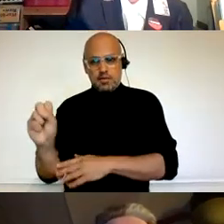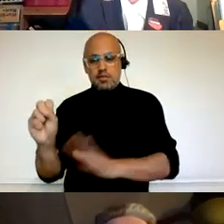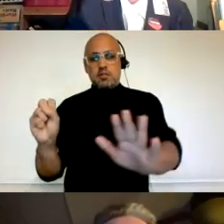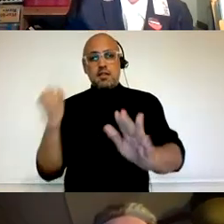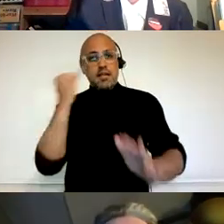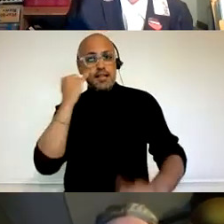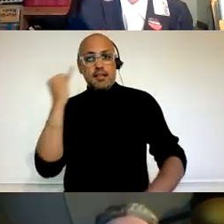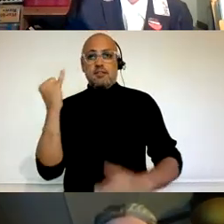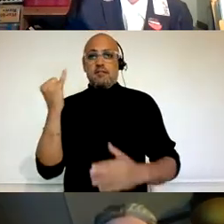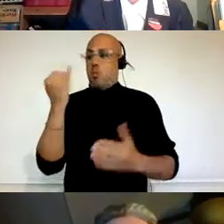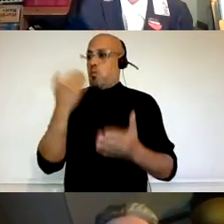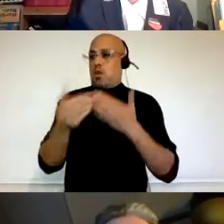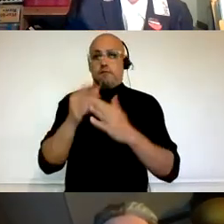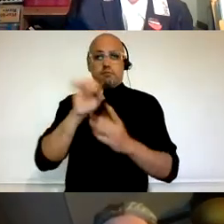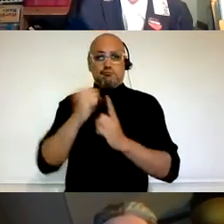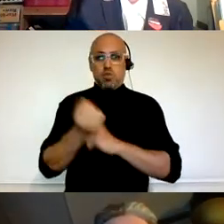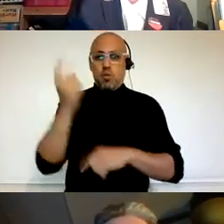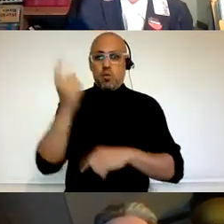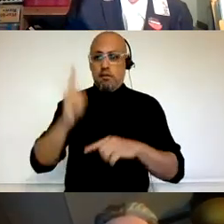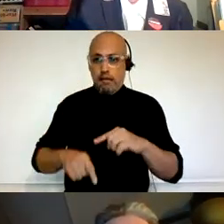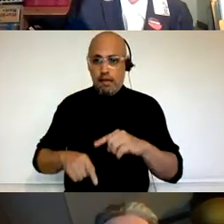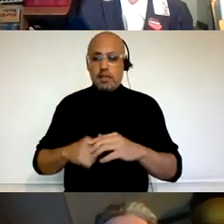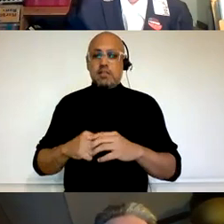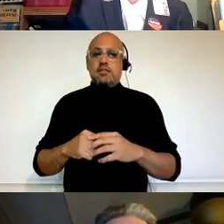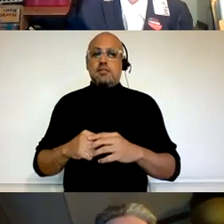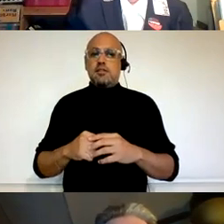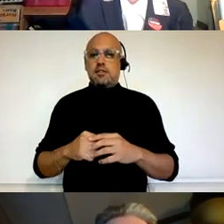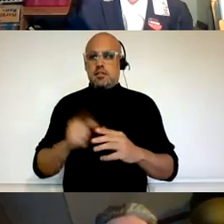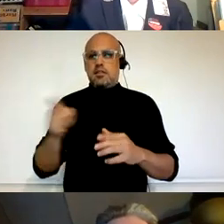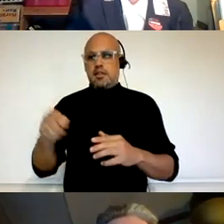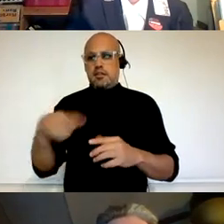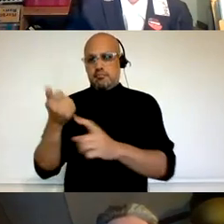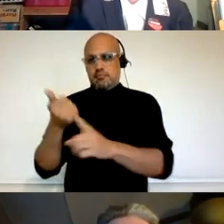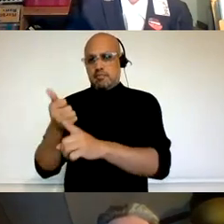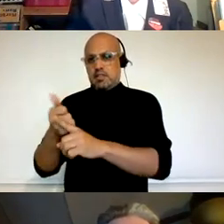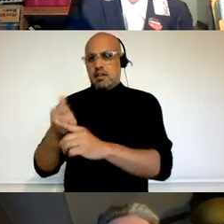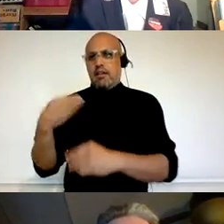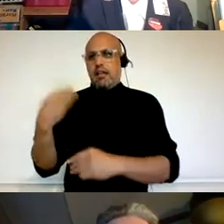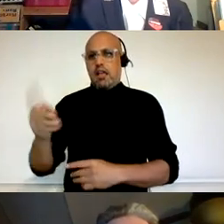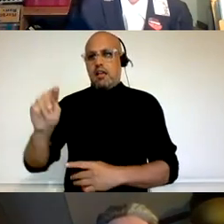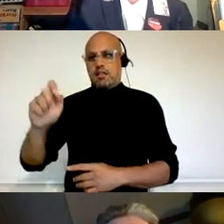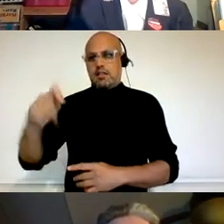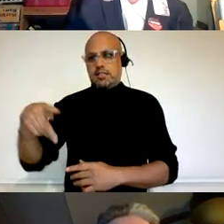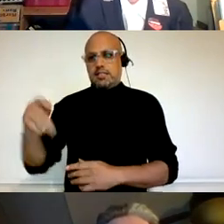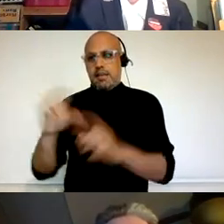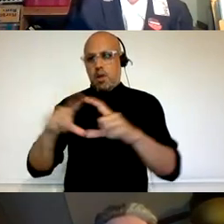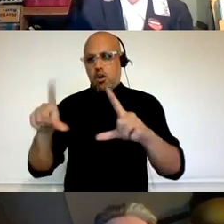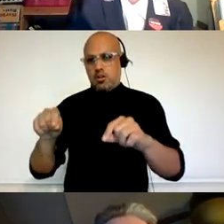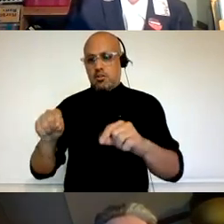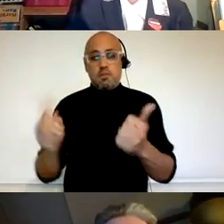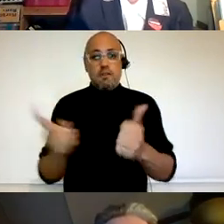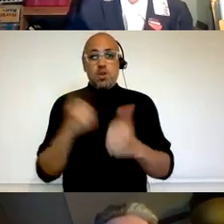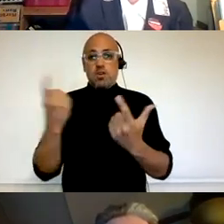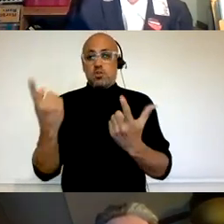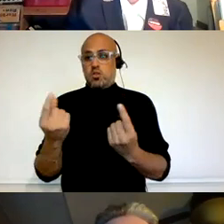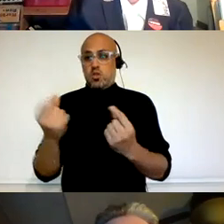not, due to whatever circumstance exists, they will be given tap cards. But first, what they need to do is they need to